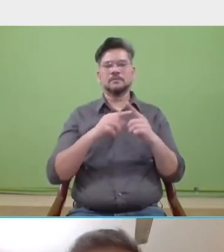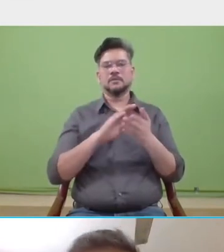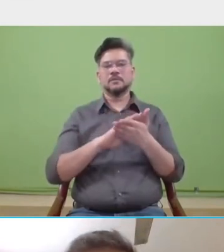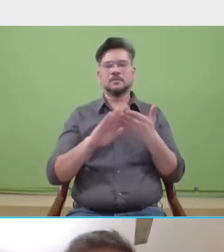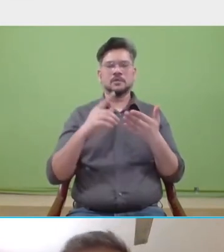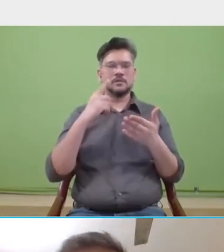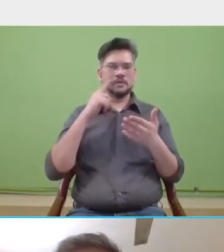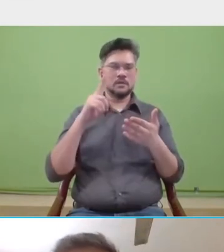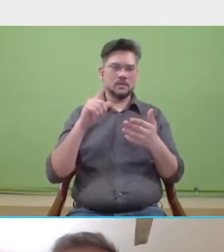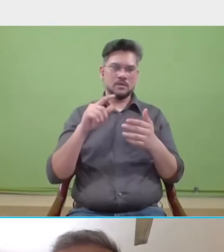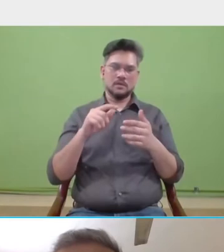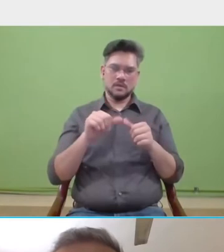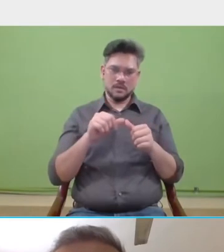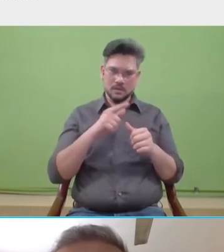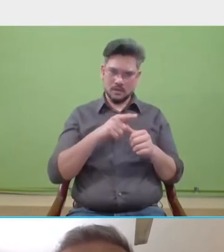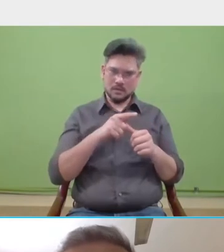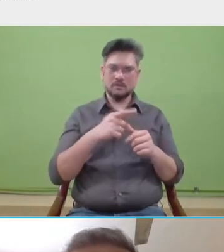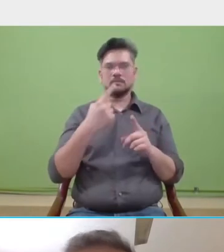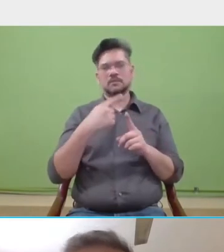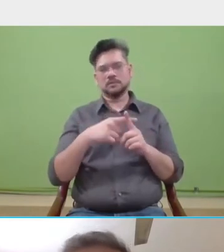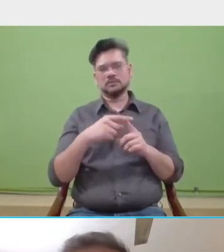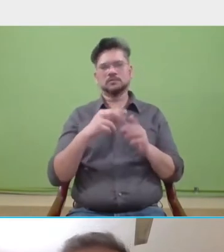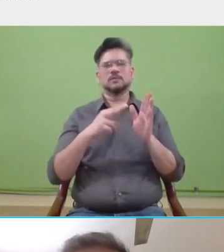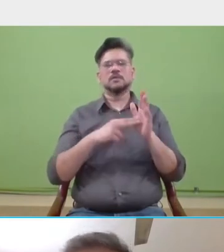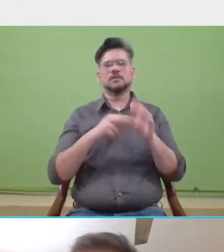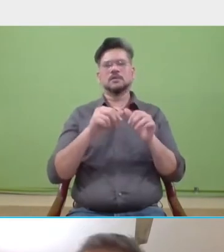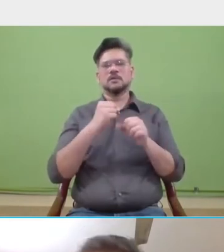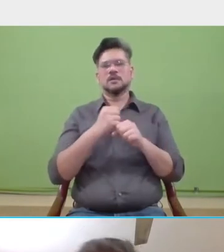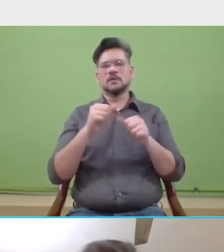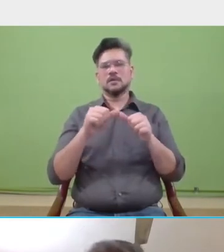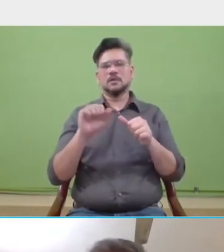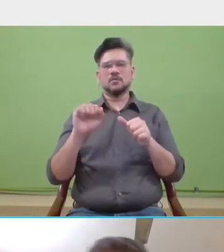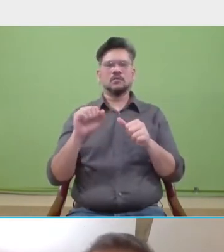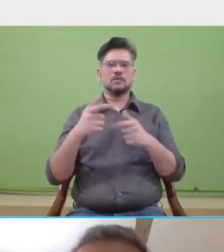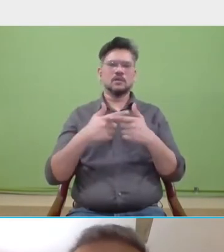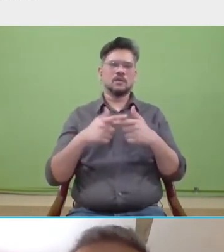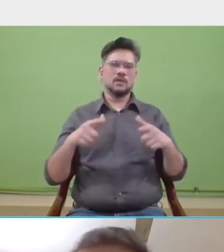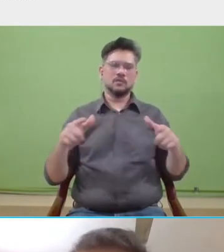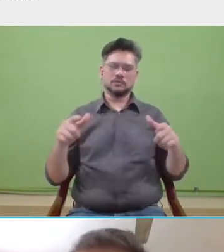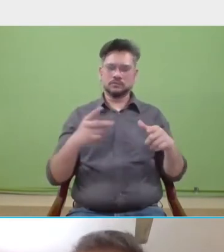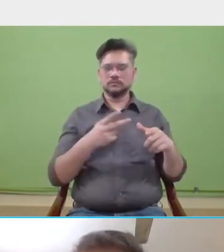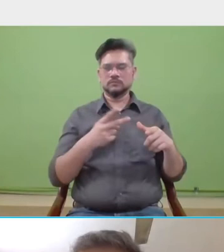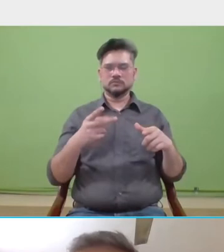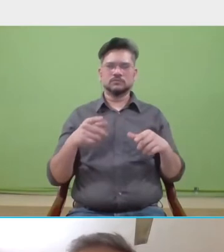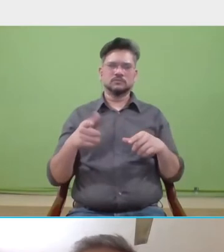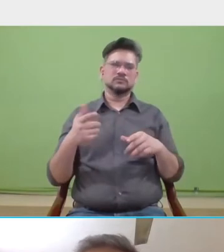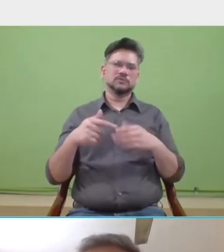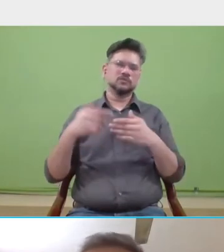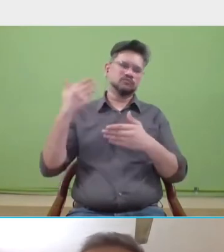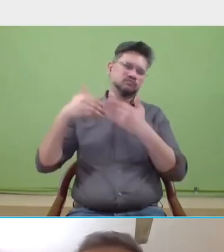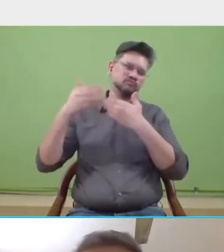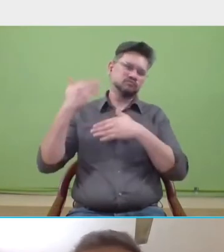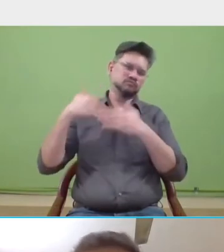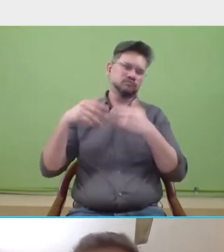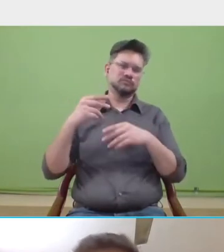mizuram which are all which are not really naga languages but traditionally called kuki languages so